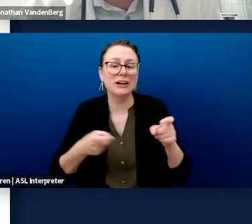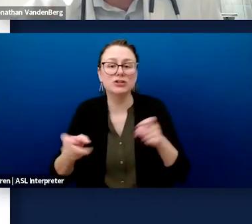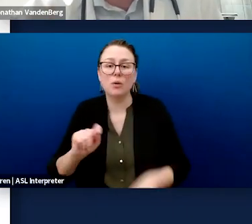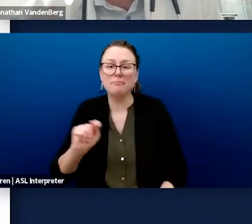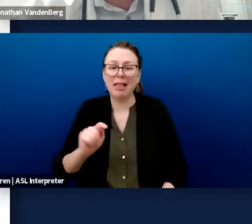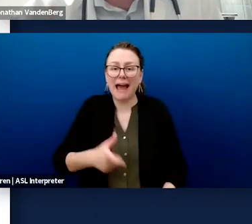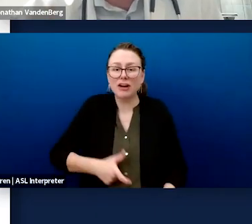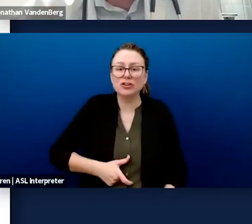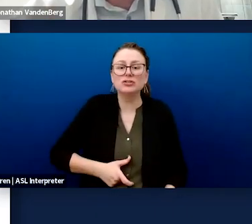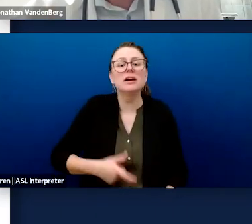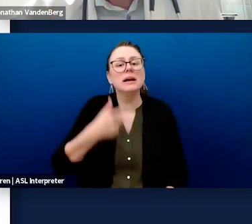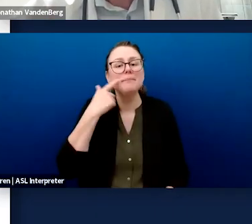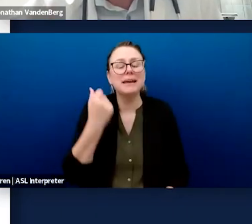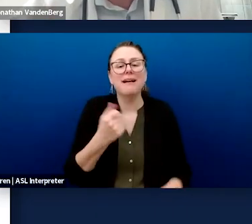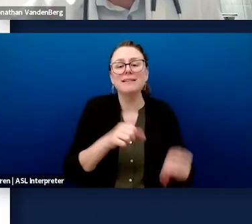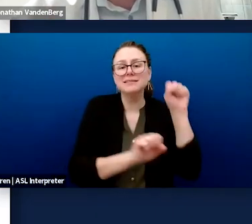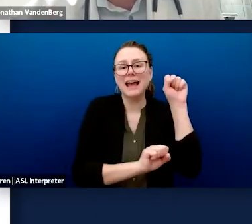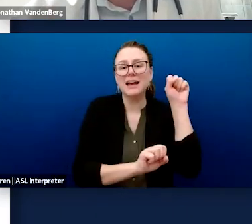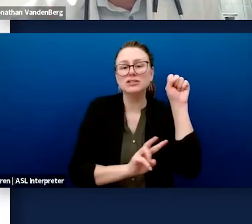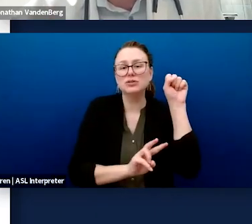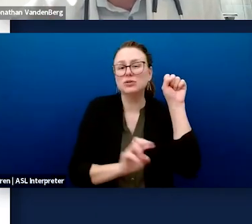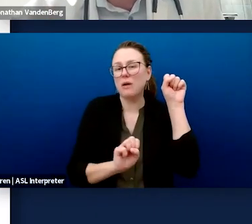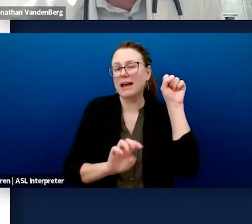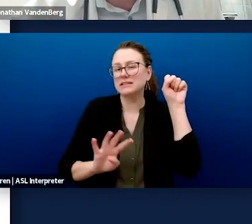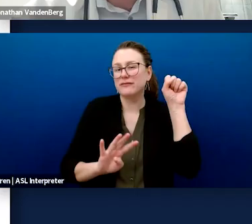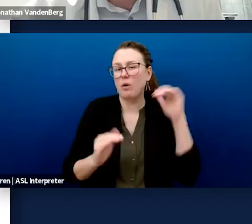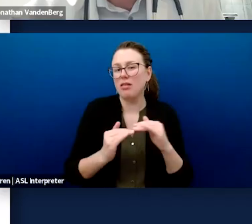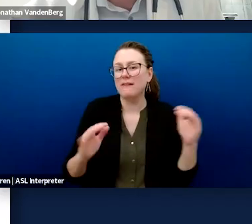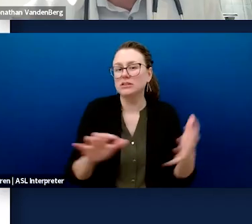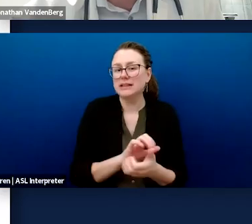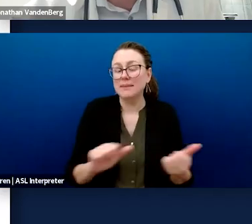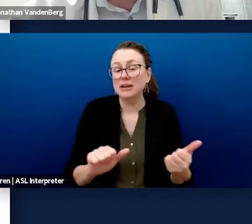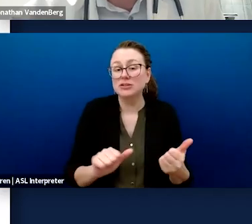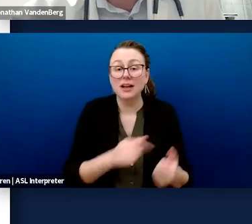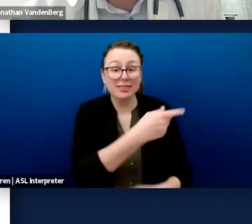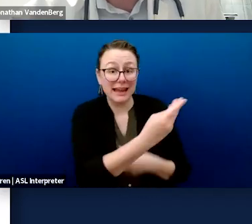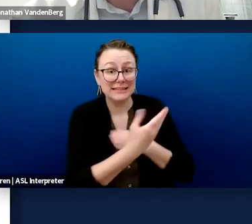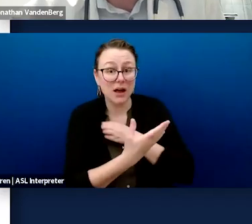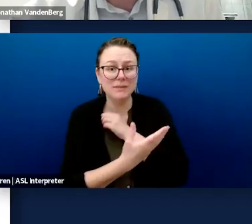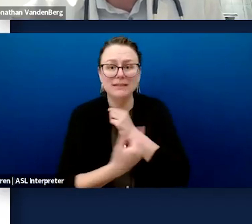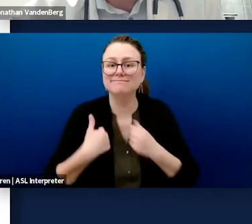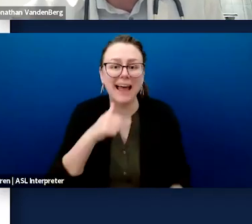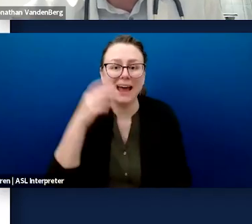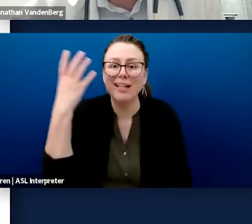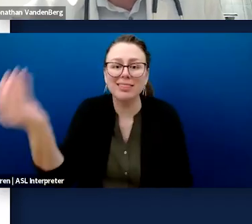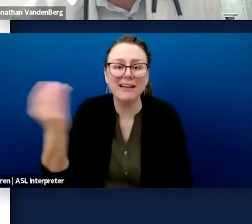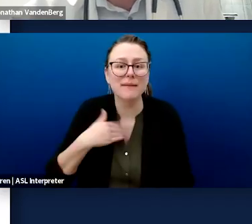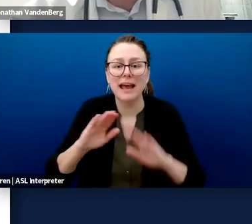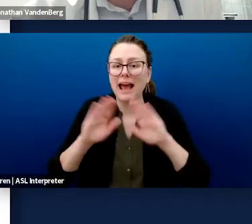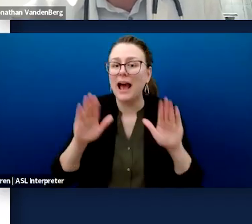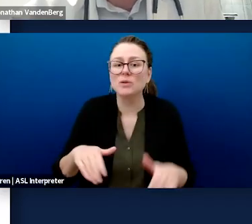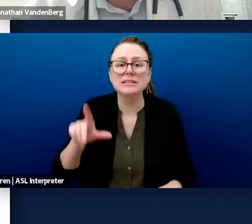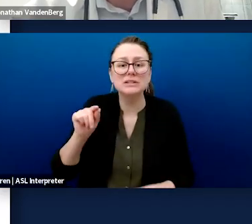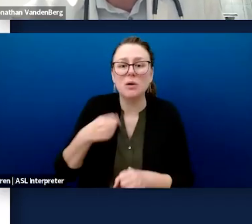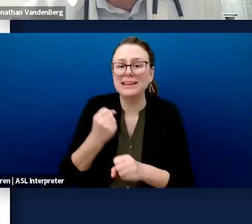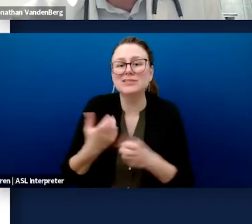to S4 levels were damaged. And for those people, they tell me, you know, doc, I haven't left my house in 20 years because I'm